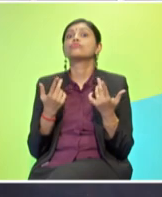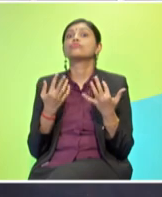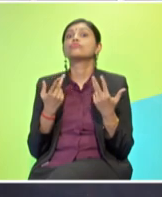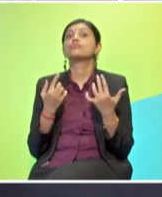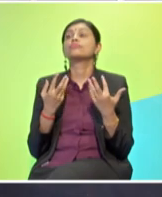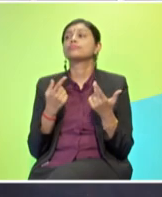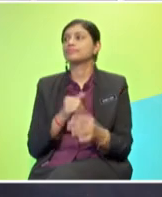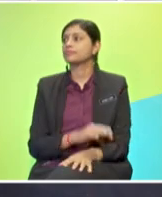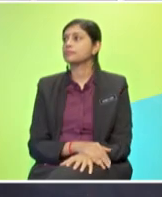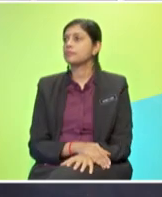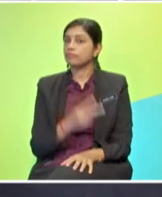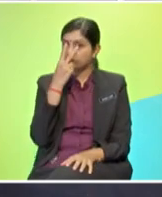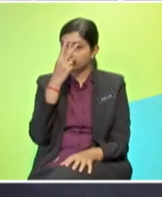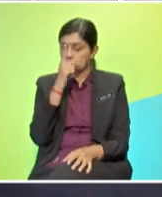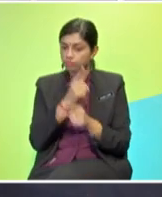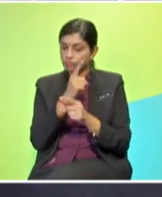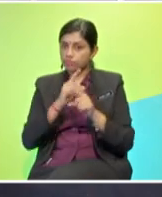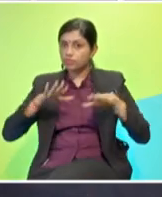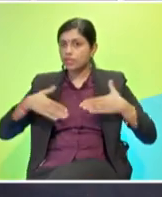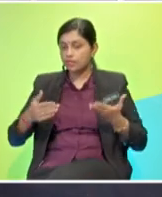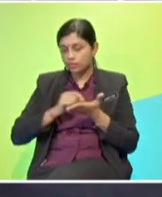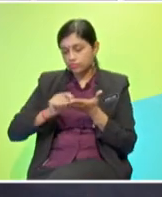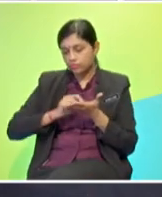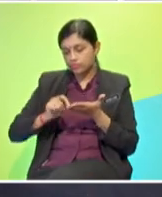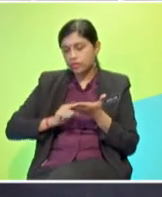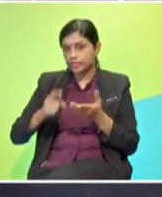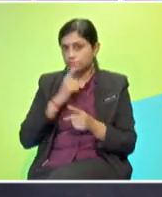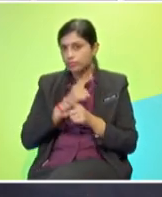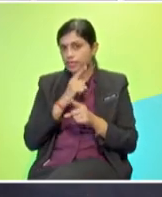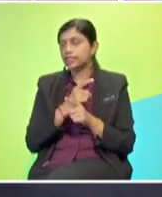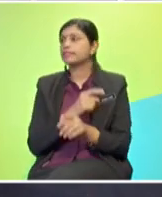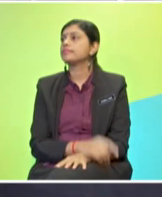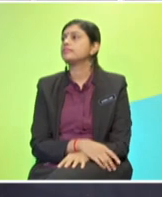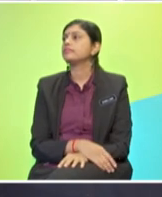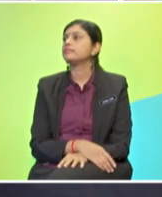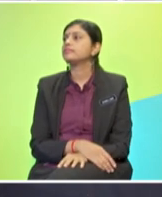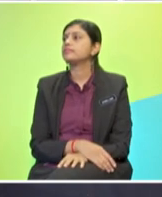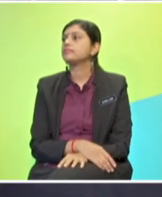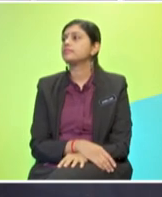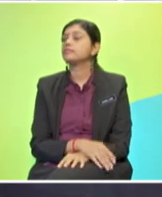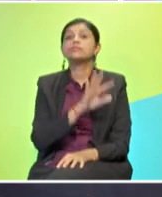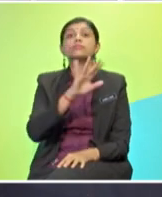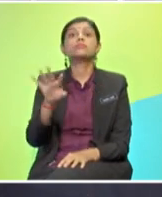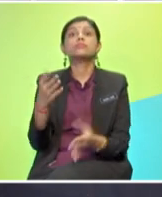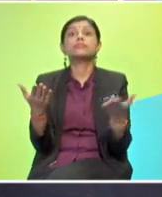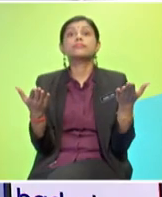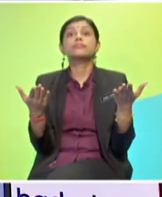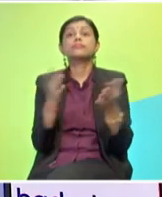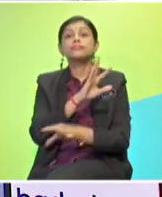I stand here. Okay. Okay, the first one is reading. Reading. So how, okay, how do you spell reading?